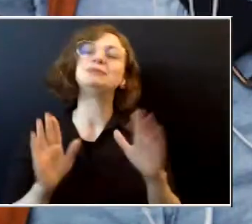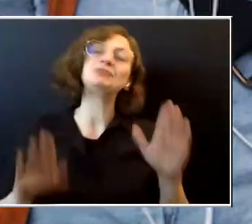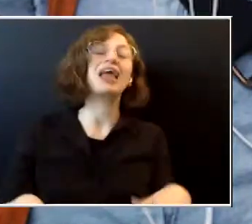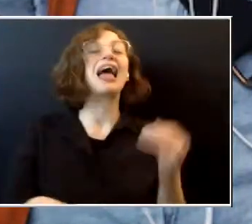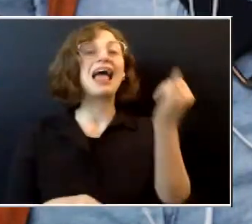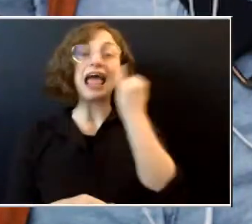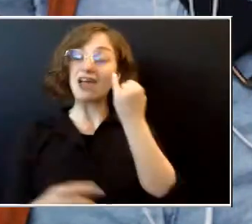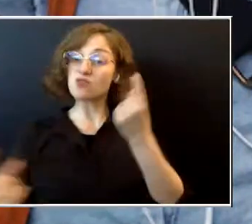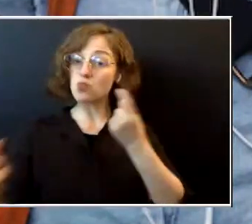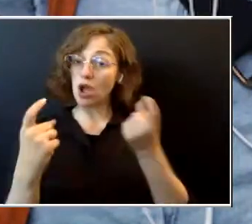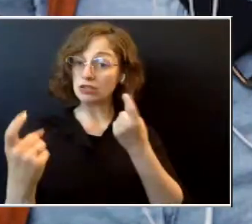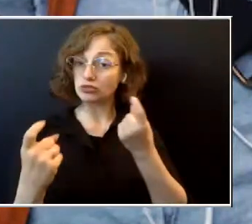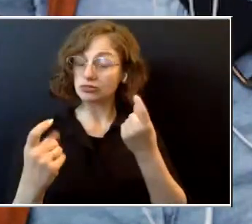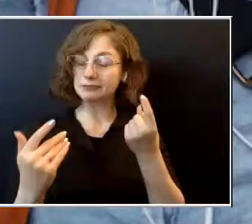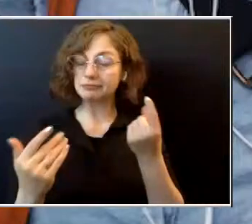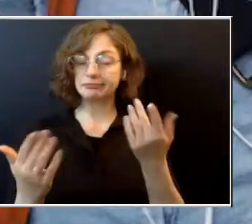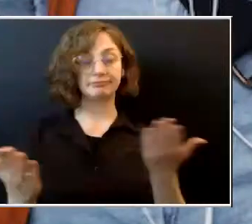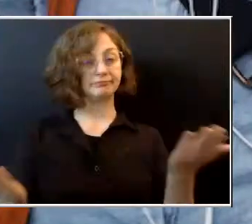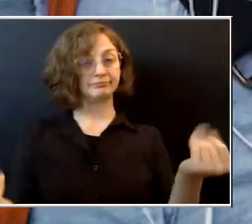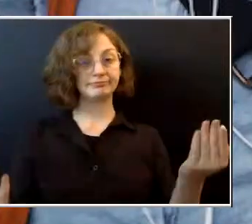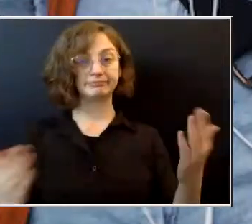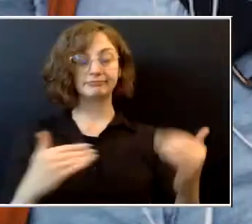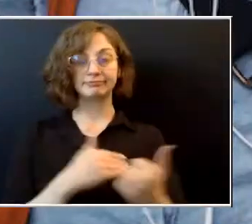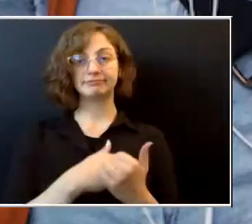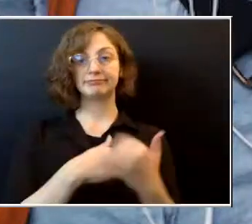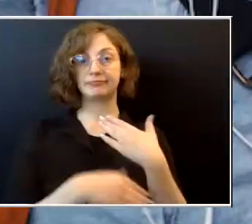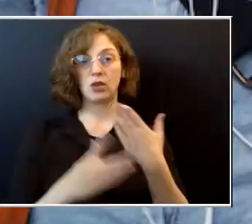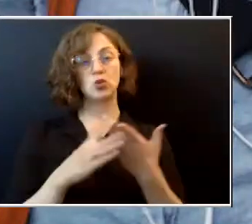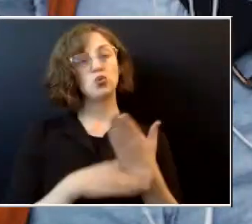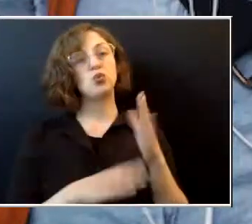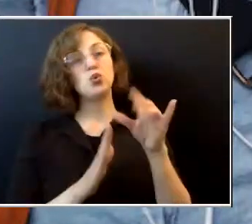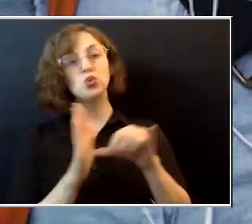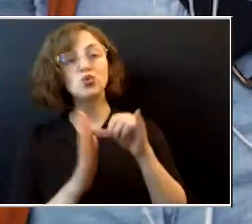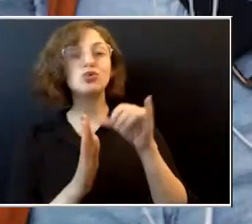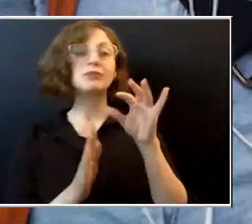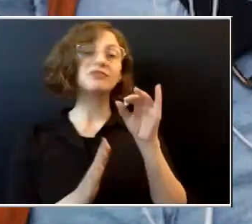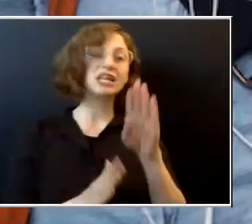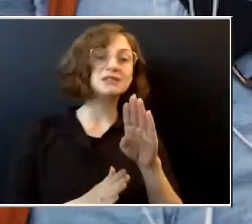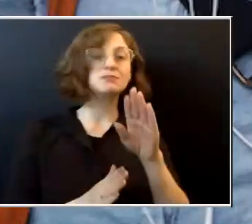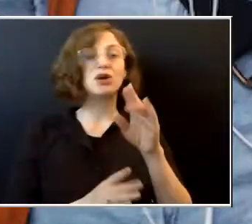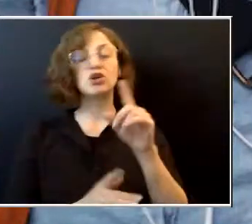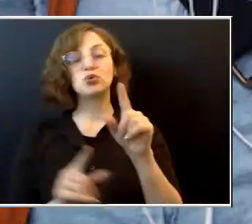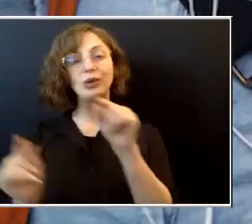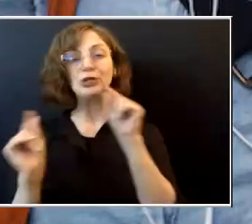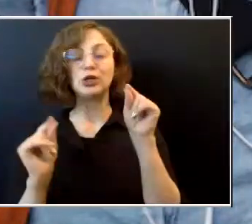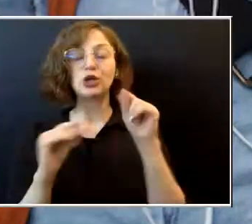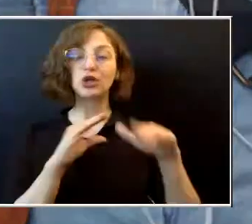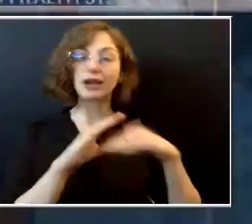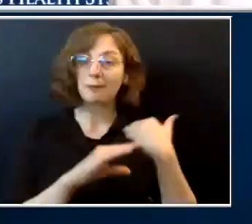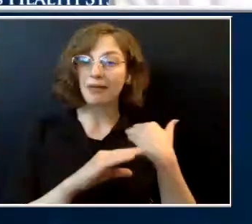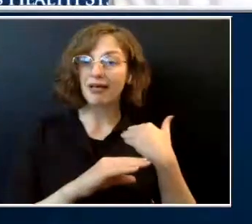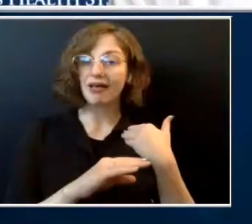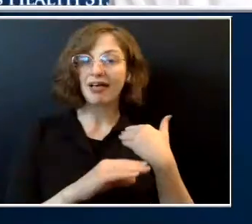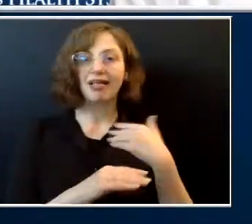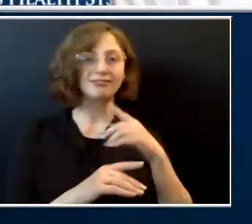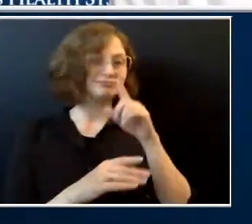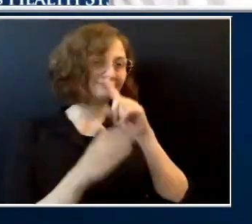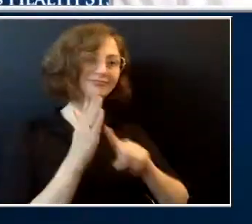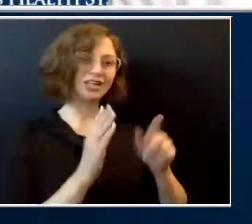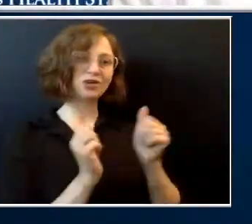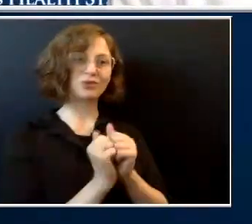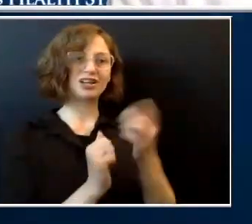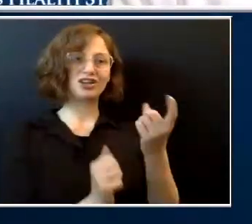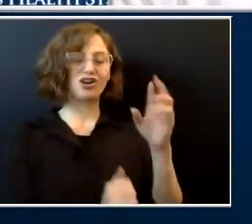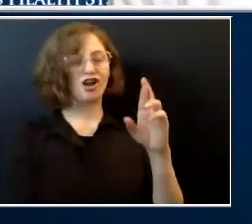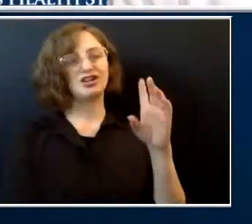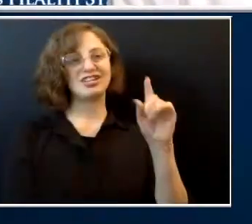please send them to the links here on your screen through YouTube, Facebook, Twitter, email the Medical News Network. Let's check with COVID count now with Dr. Dana Hawkinson,